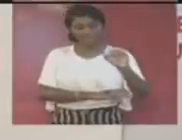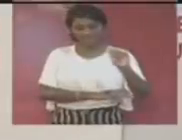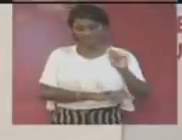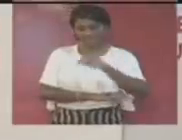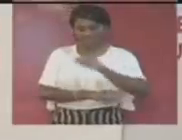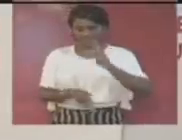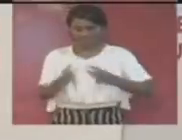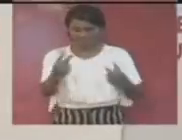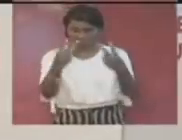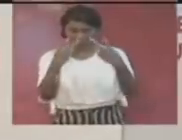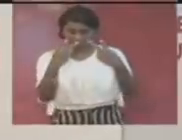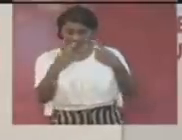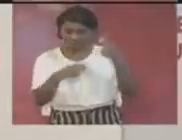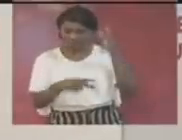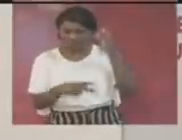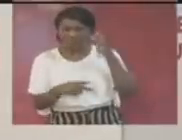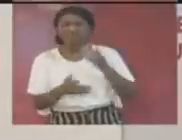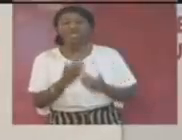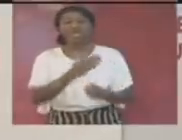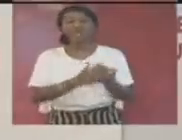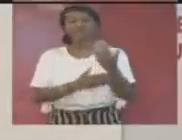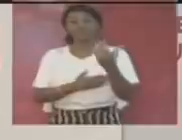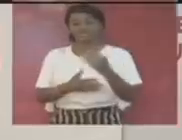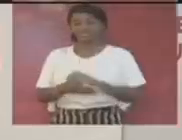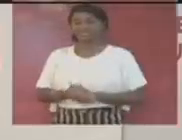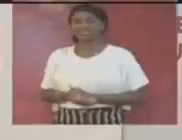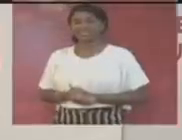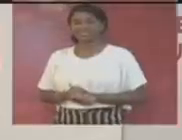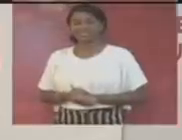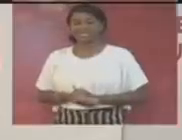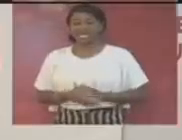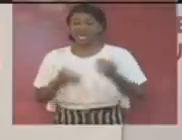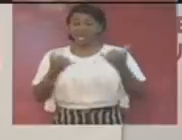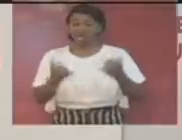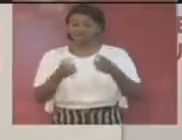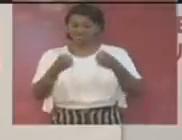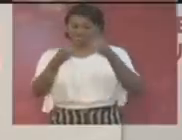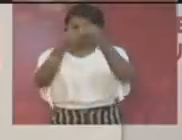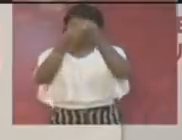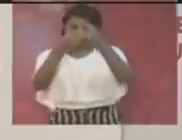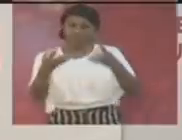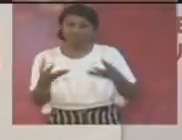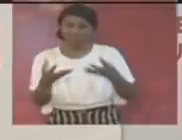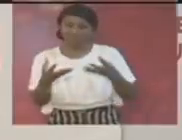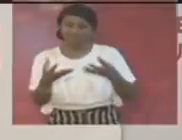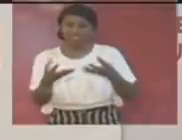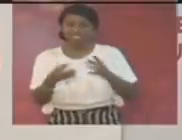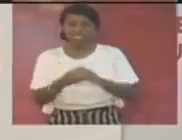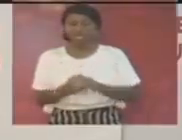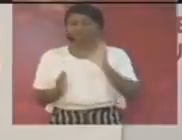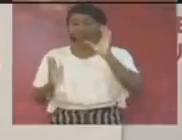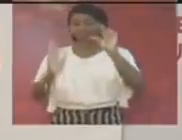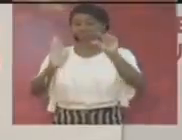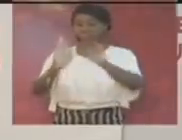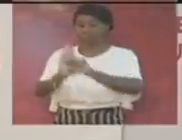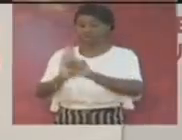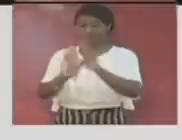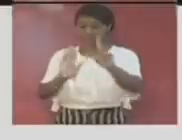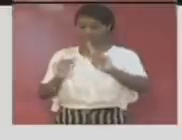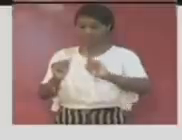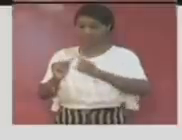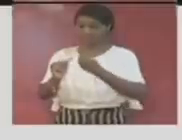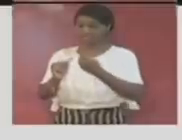public. Today we're going to update the epidemiologic situation using the following slides. May we have the